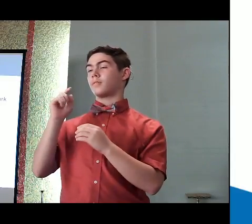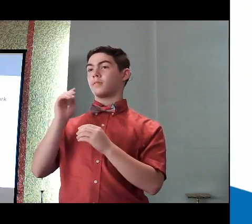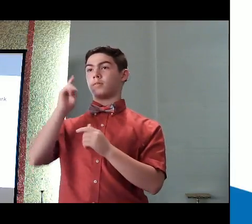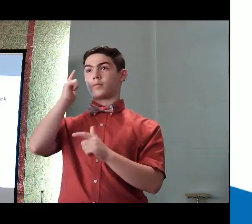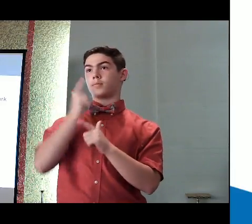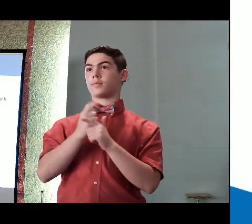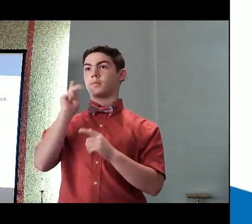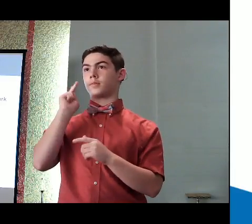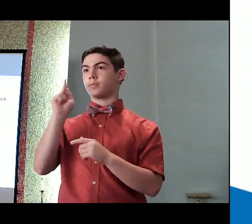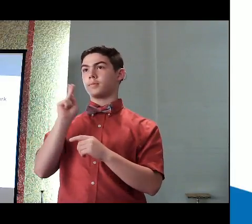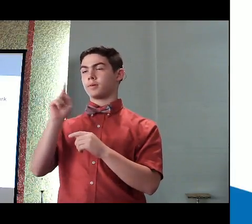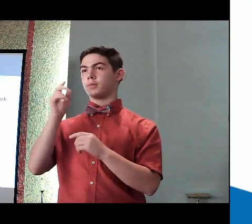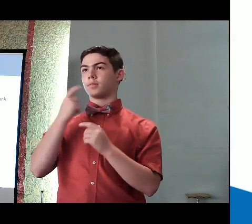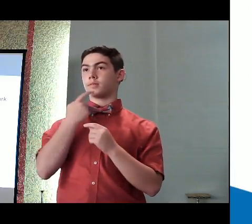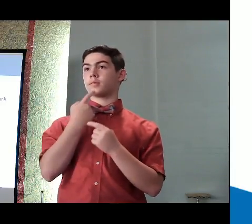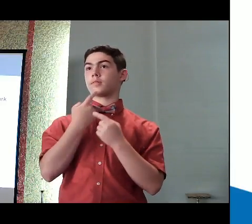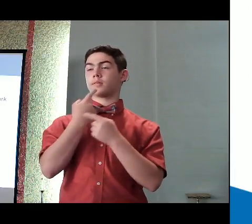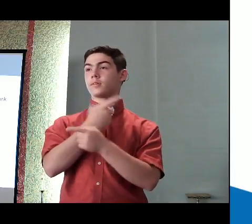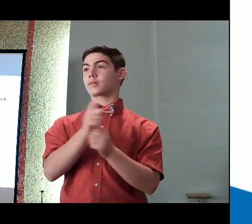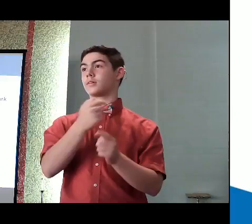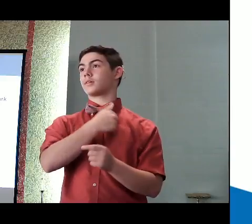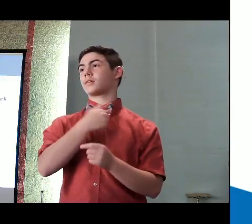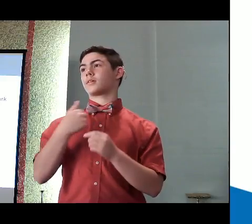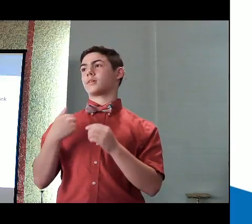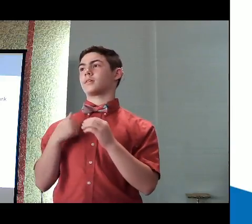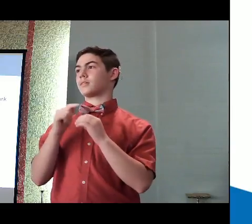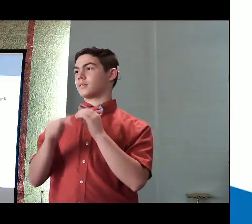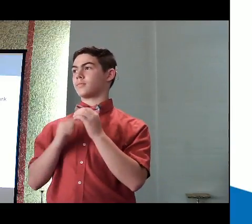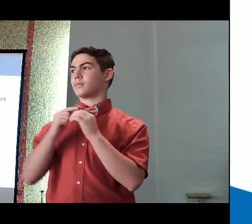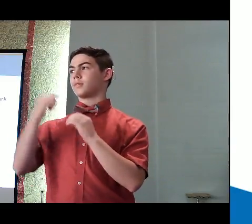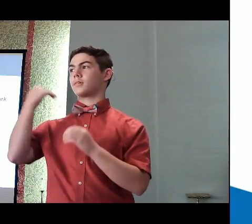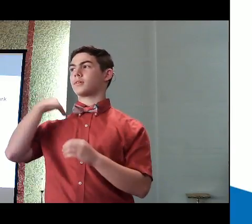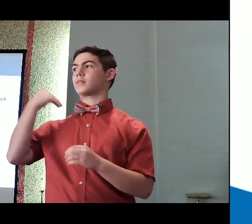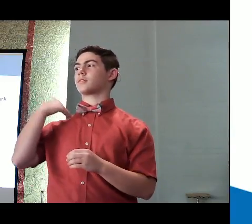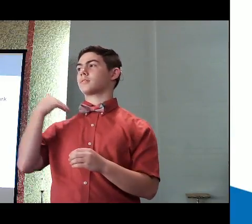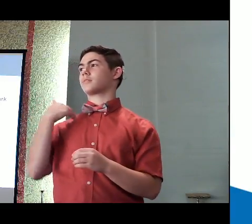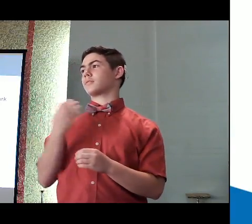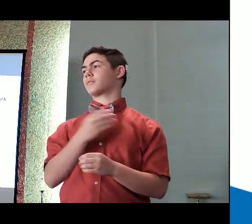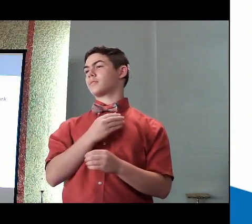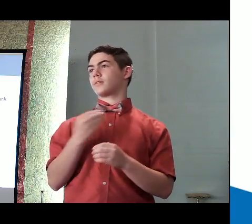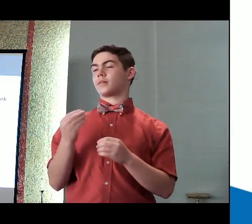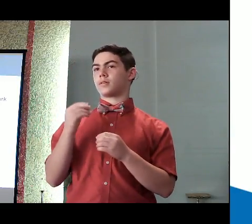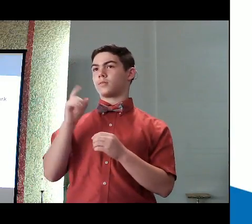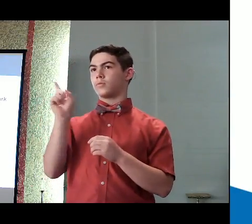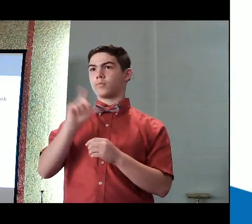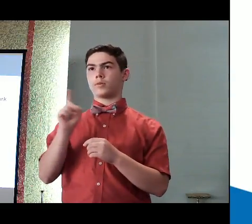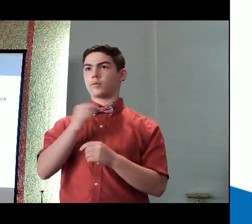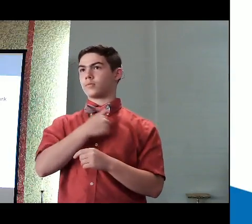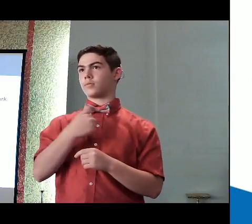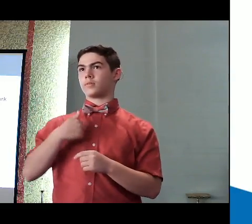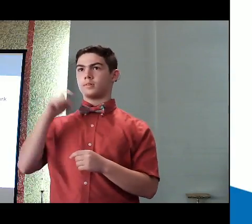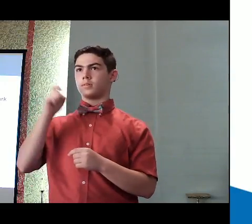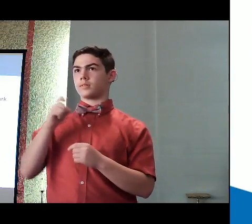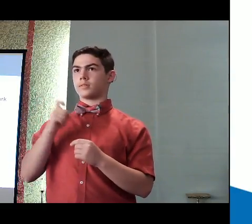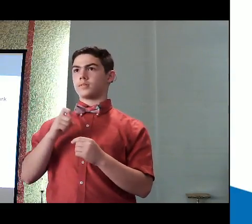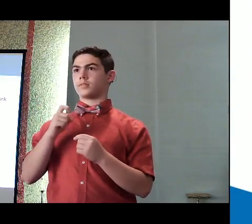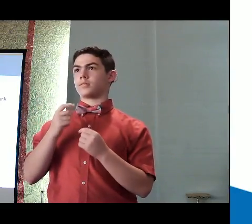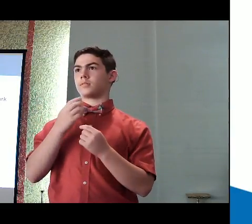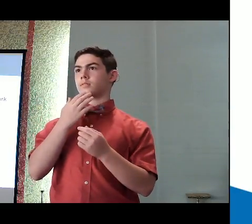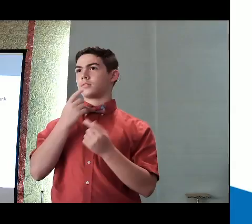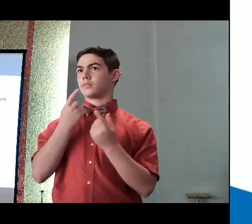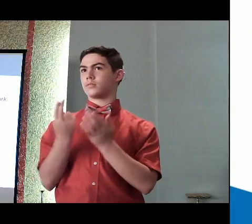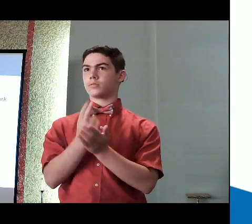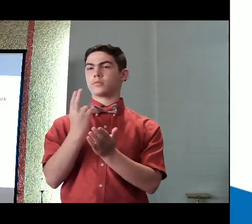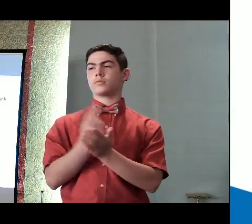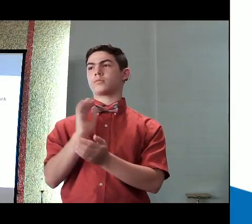to simply talk from your word today, just to really lay your word out and what it means to be a man of God and really just living